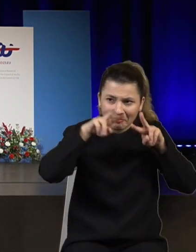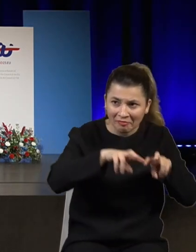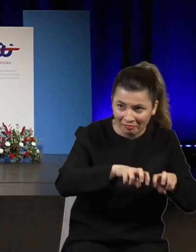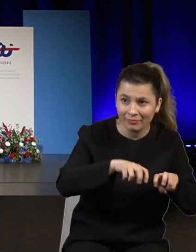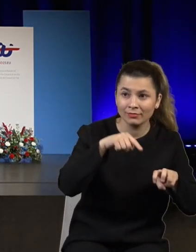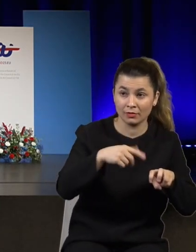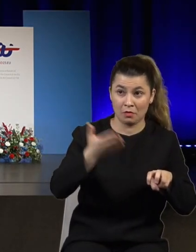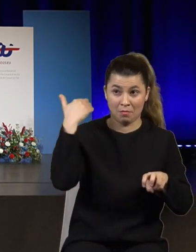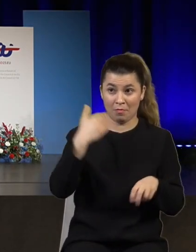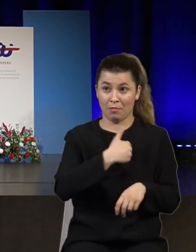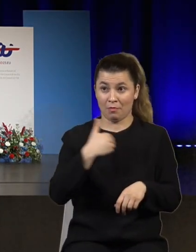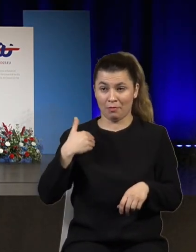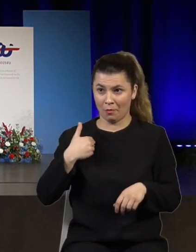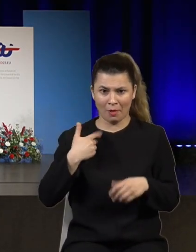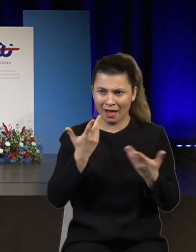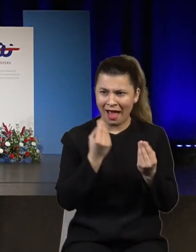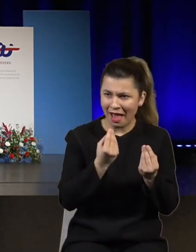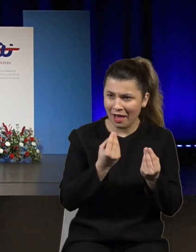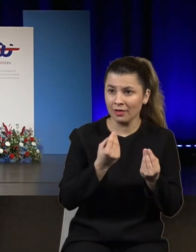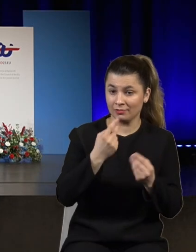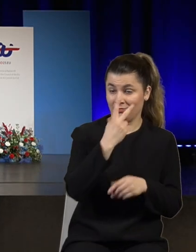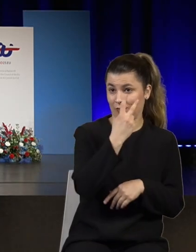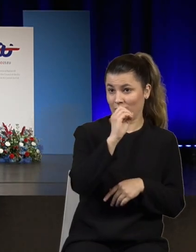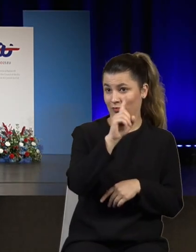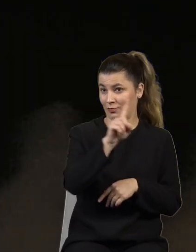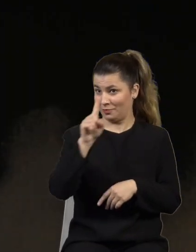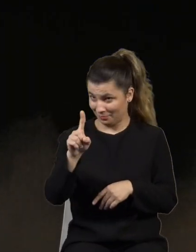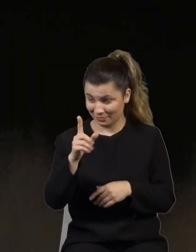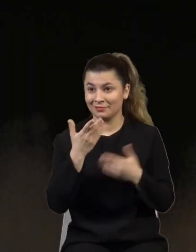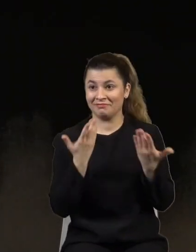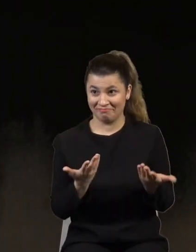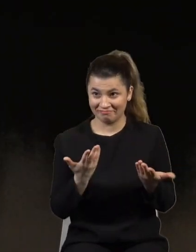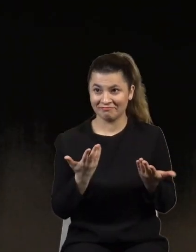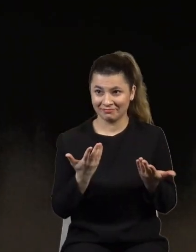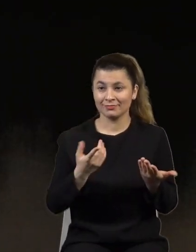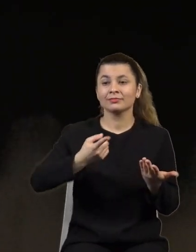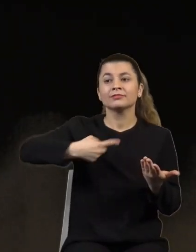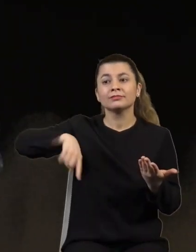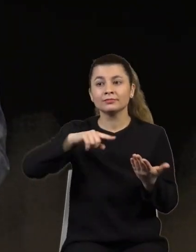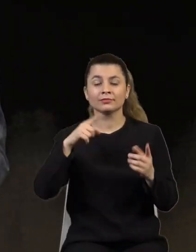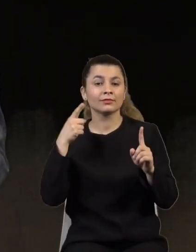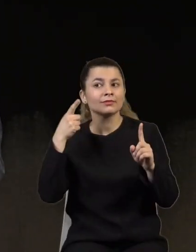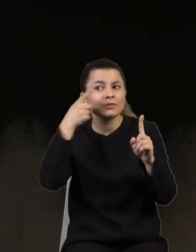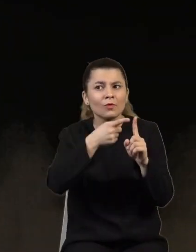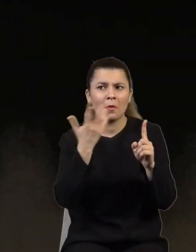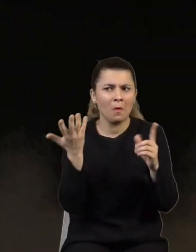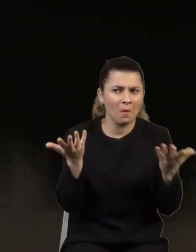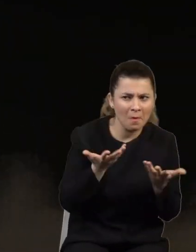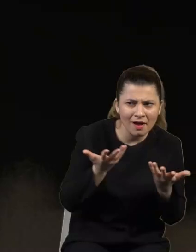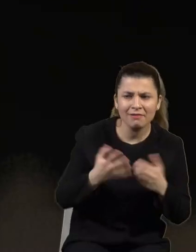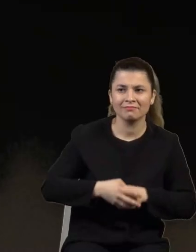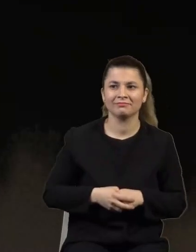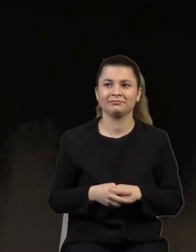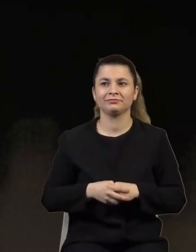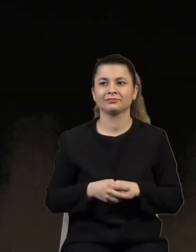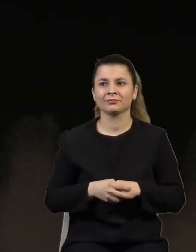2011. What were our goals? What were our obstacles? What were our problems?